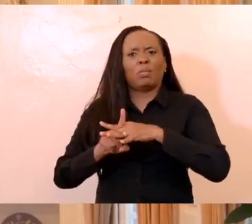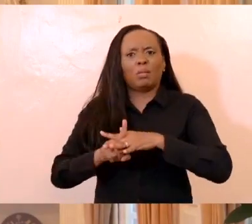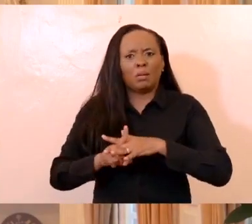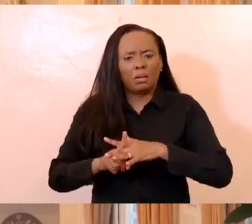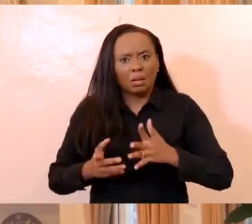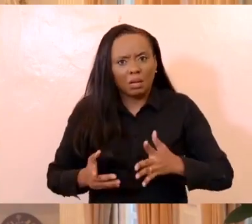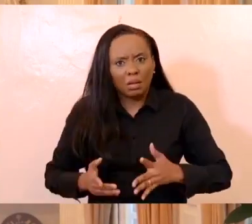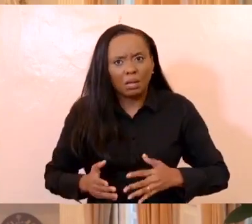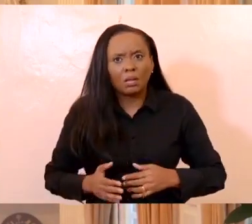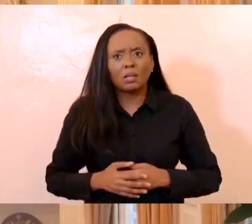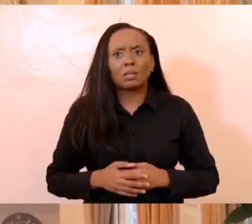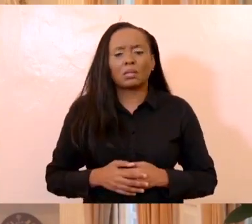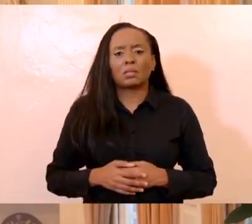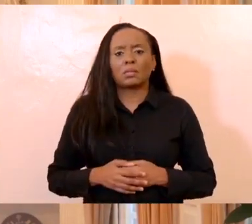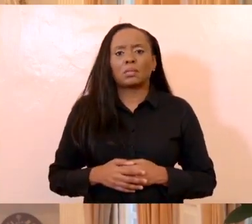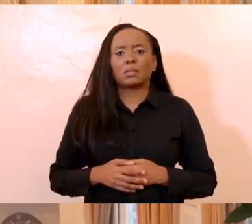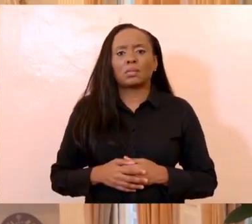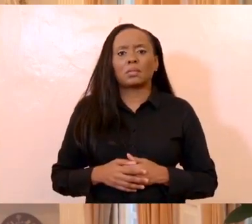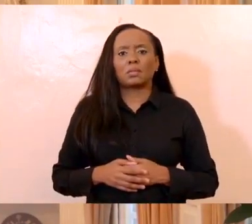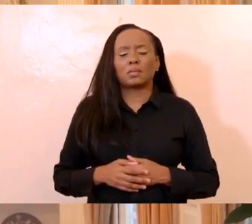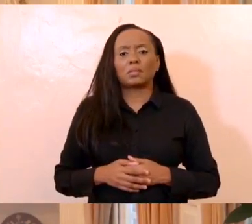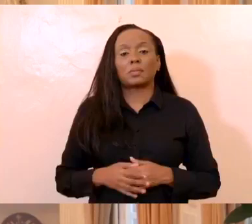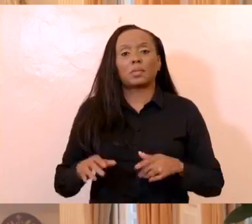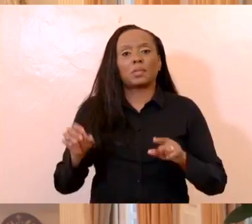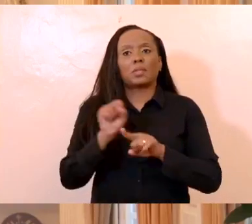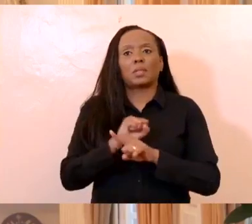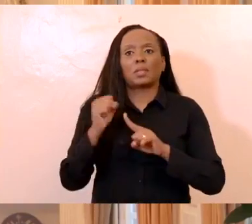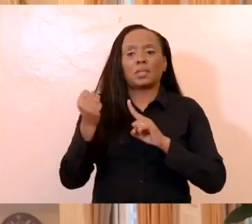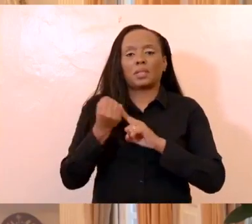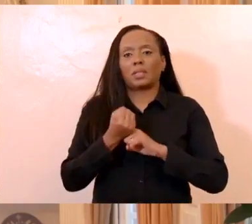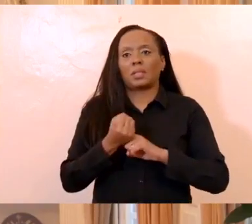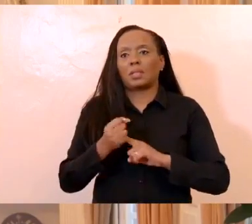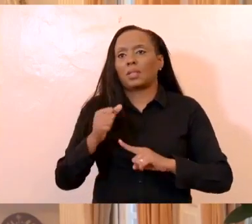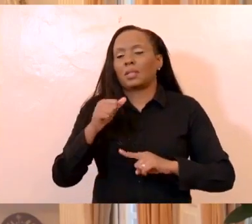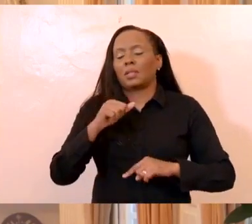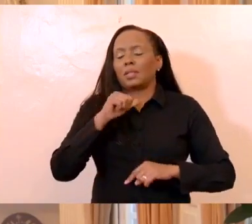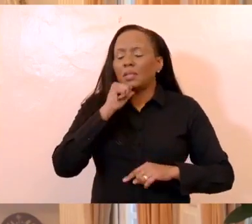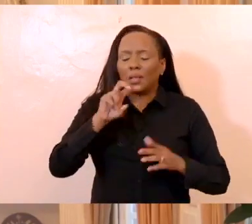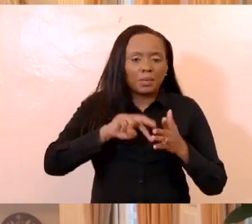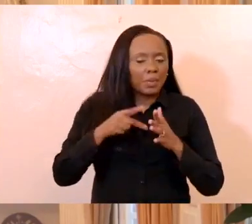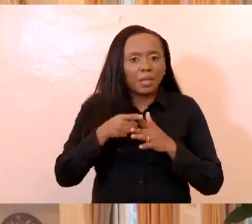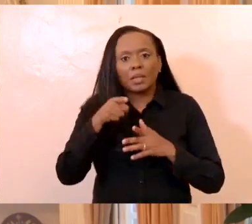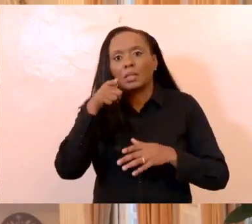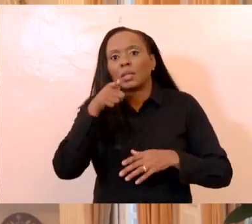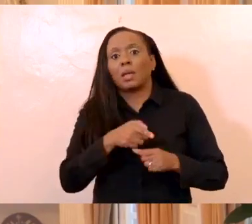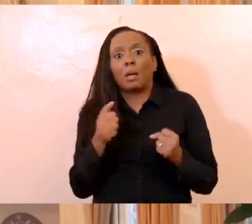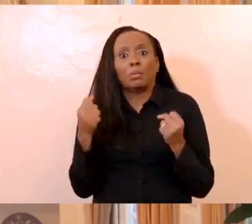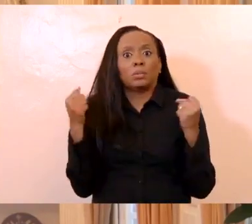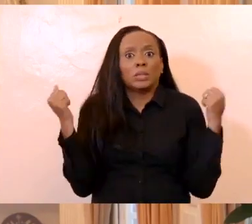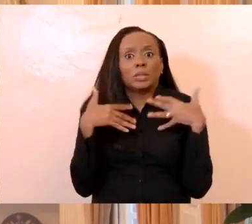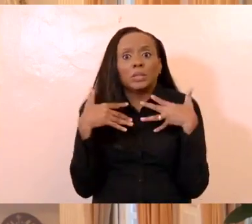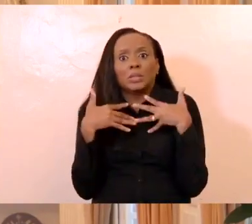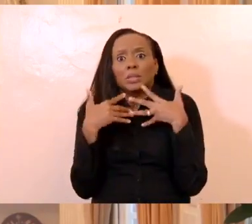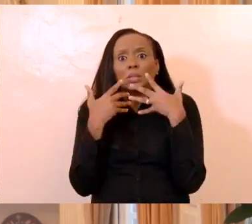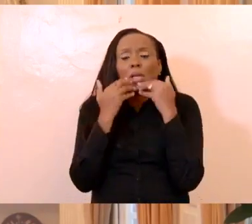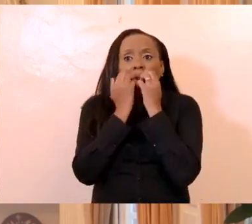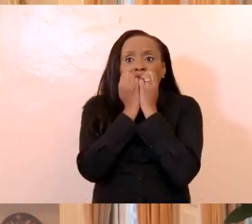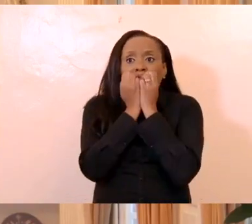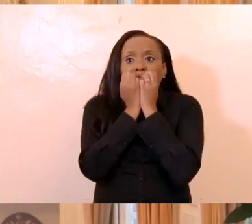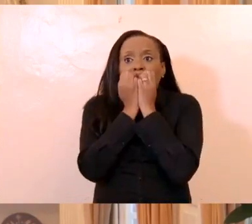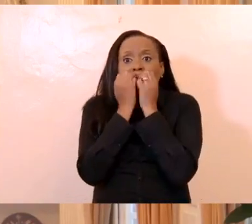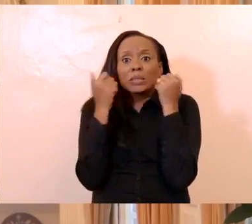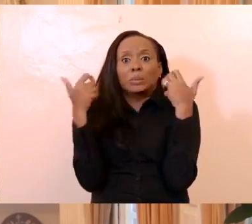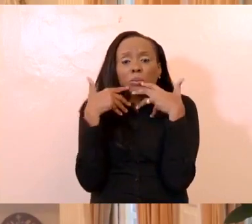surge. The situation is not one for panic. The situation is one for all of